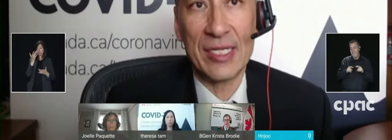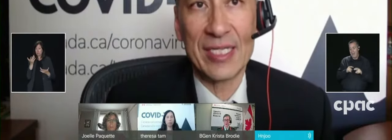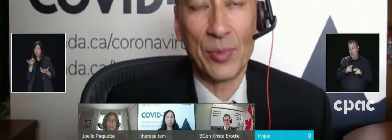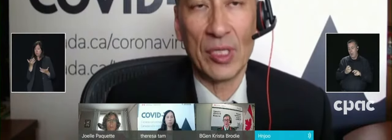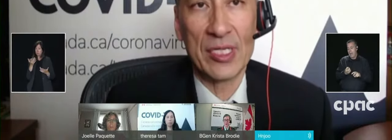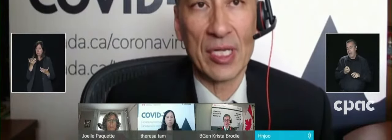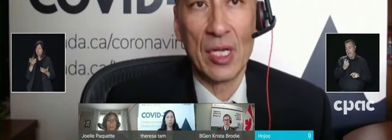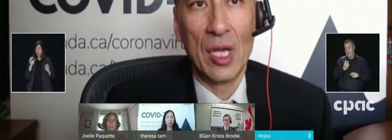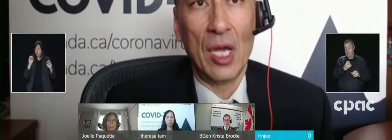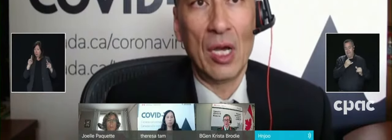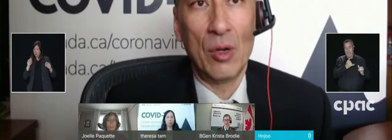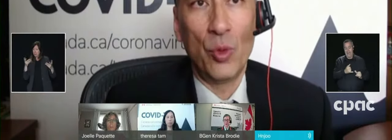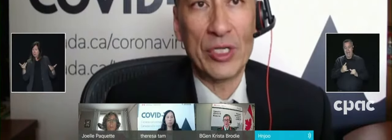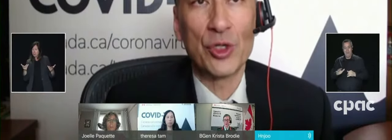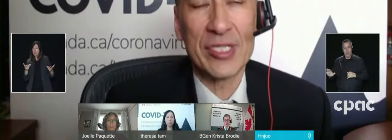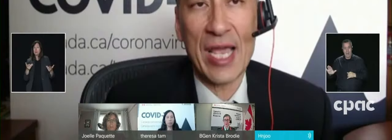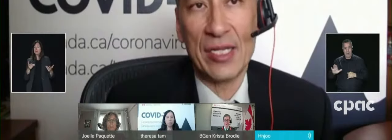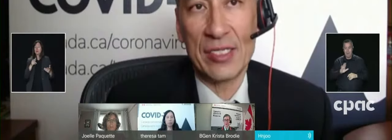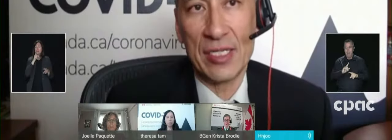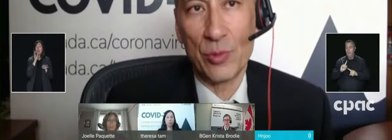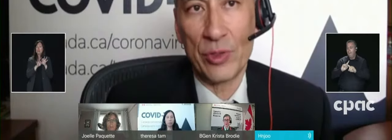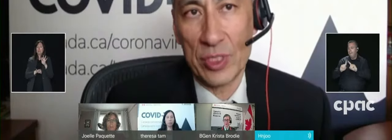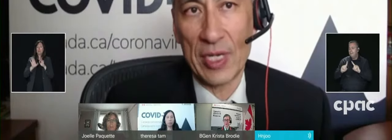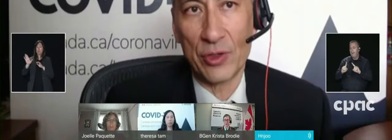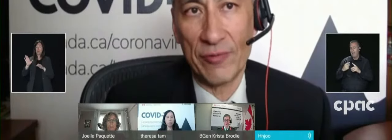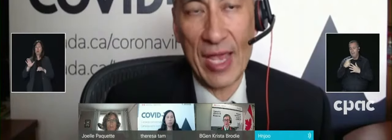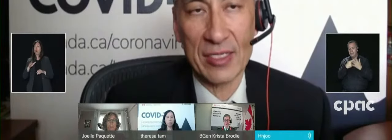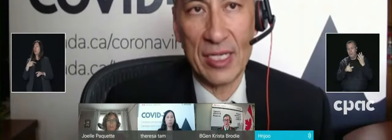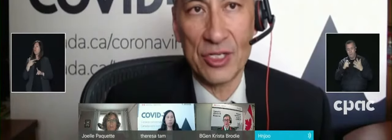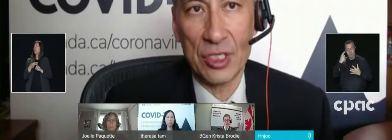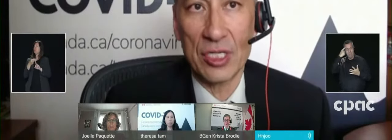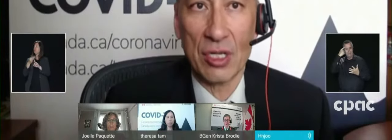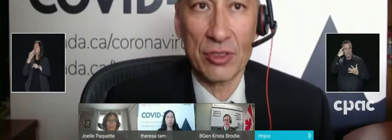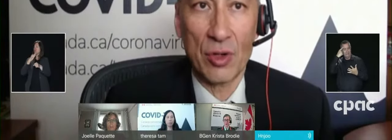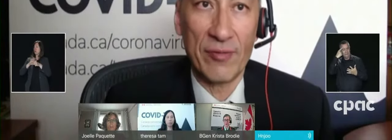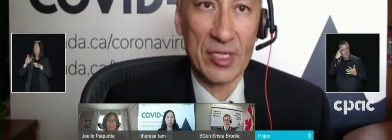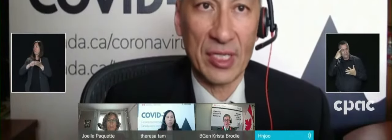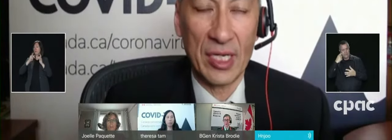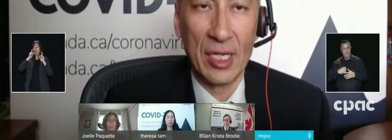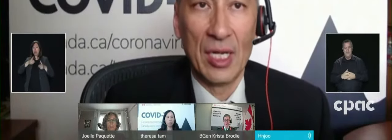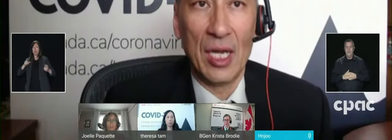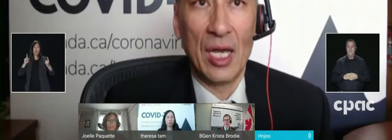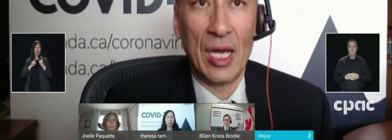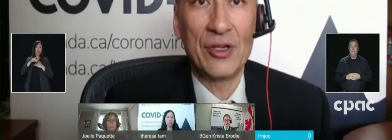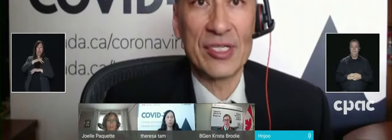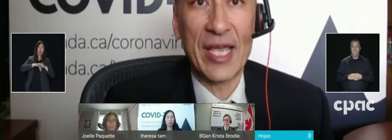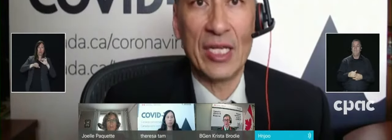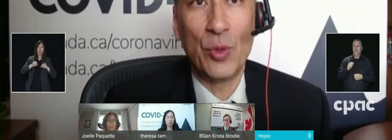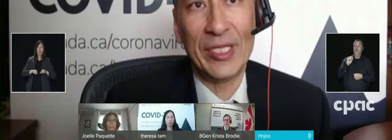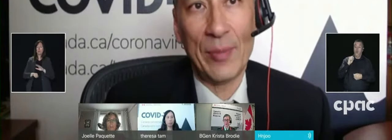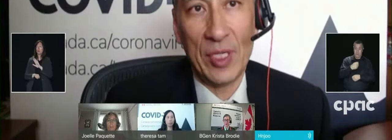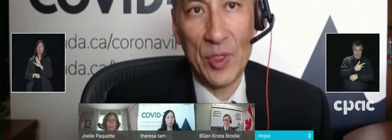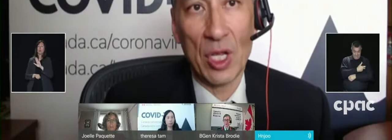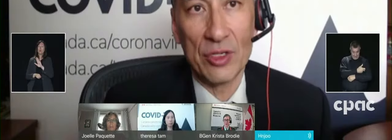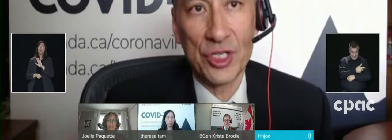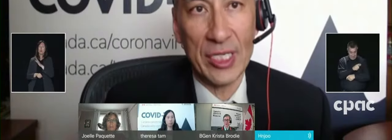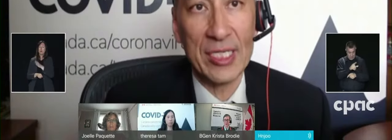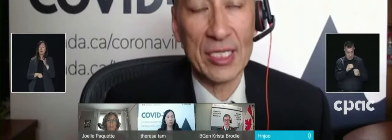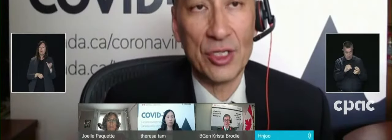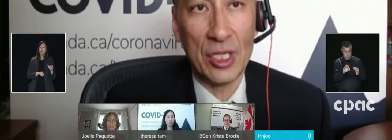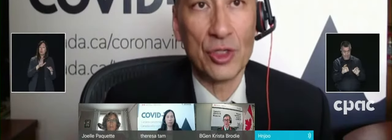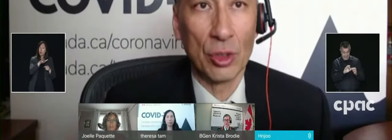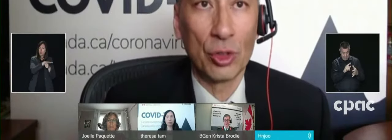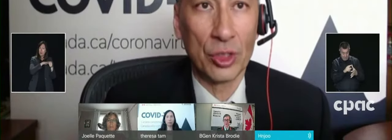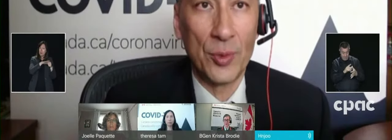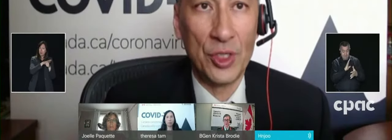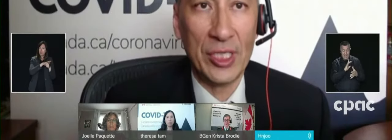play. It's not as simple as what your status is with respect to your vaccination. It's also obviously understanding what the epidemiology